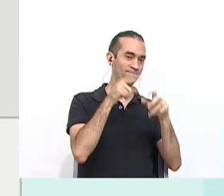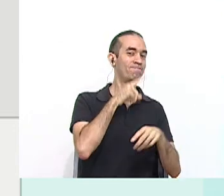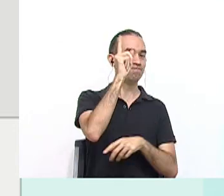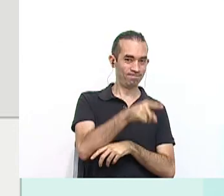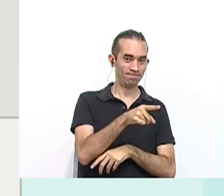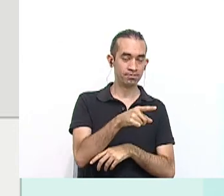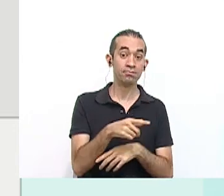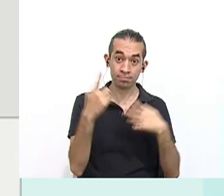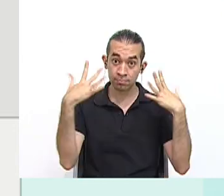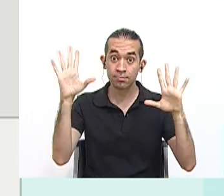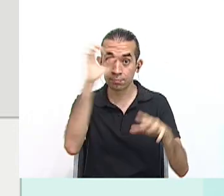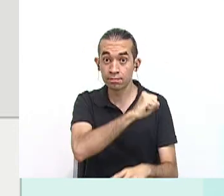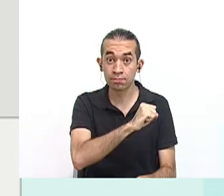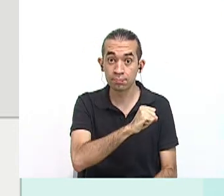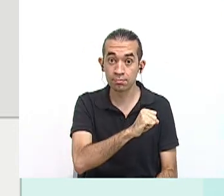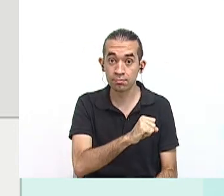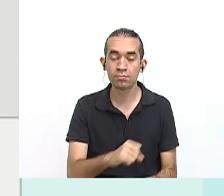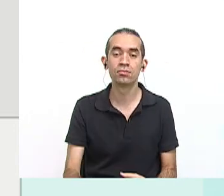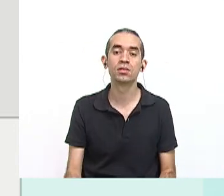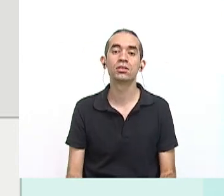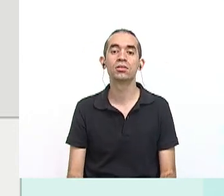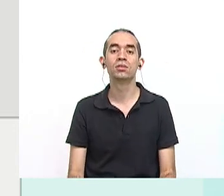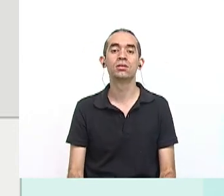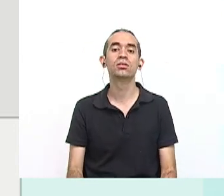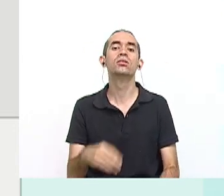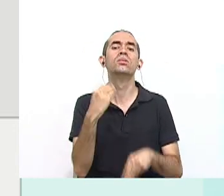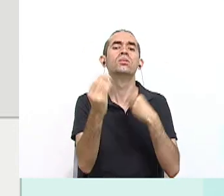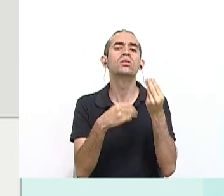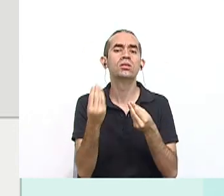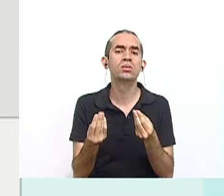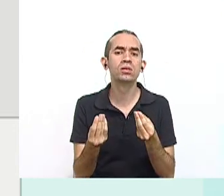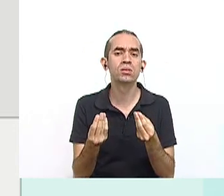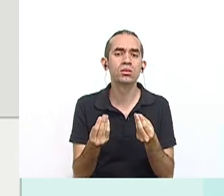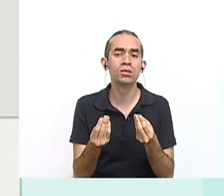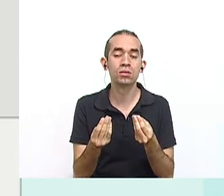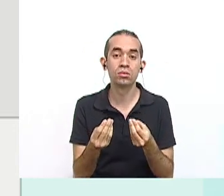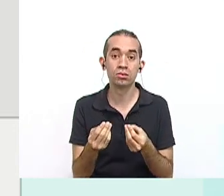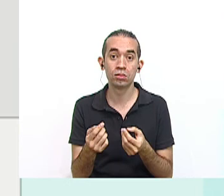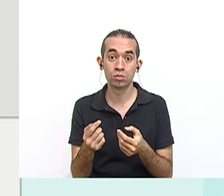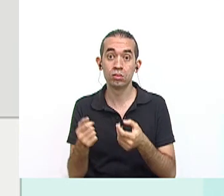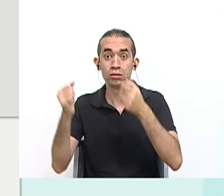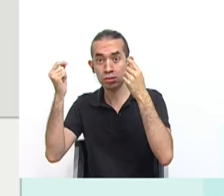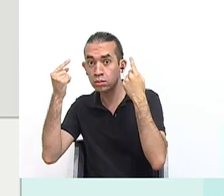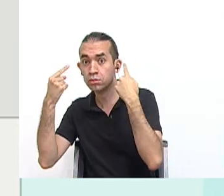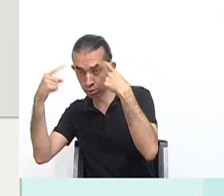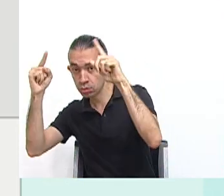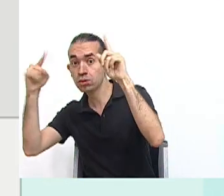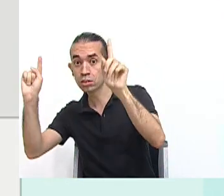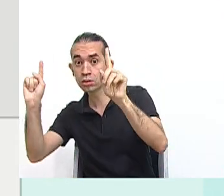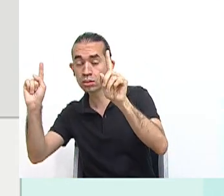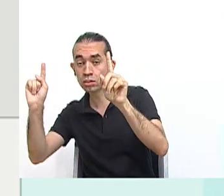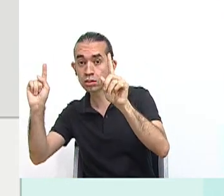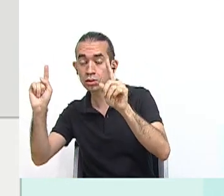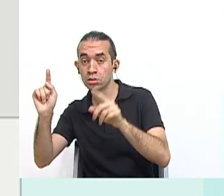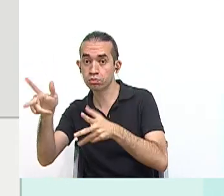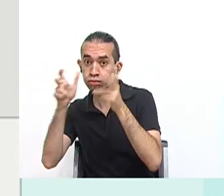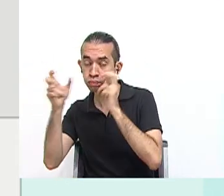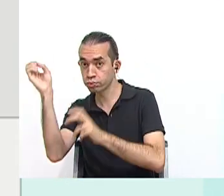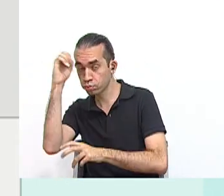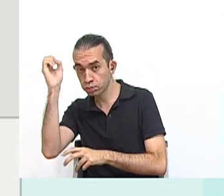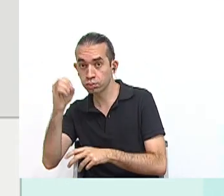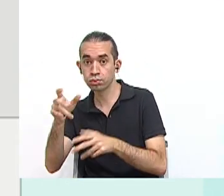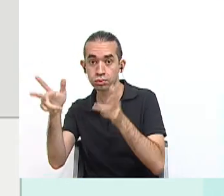the digital footprint. How did you do with that one? Were you able to actually identify opinions